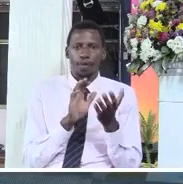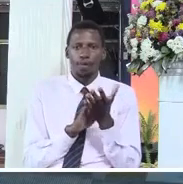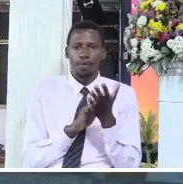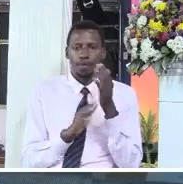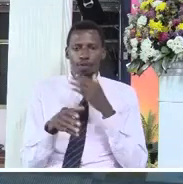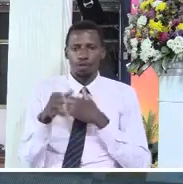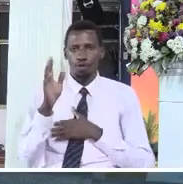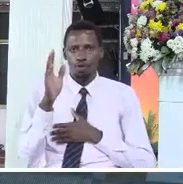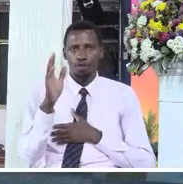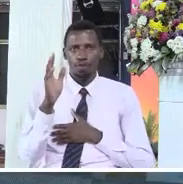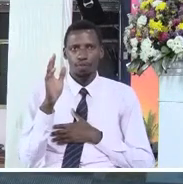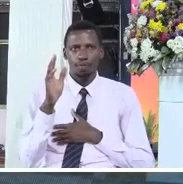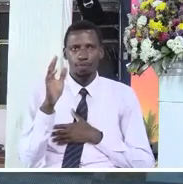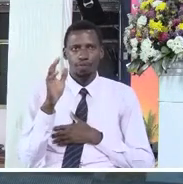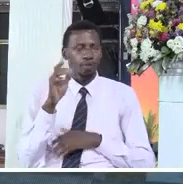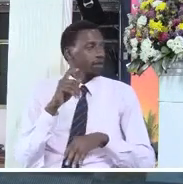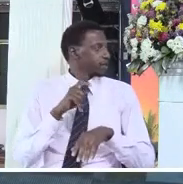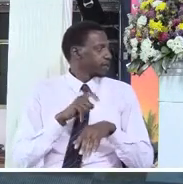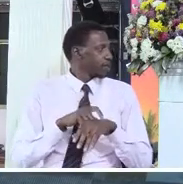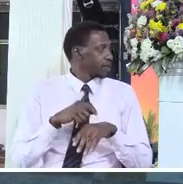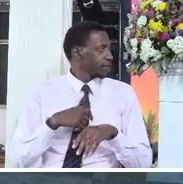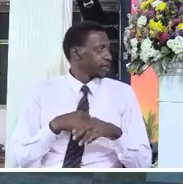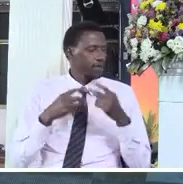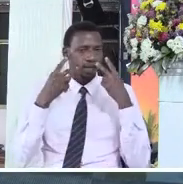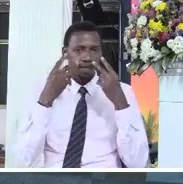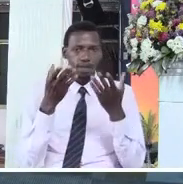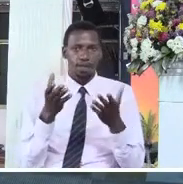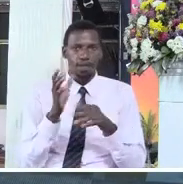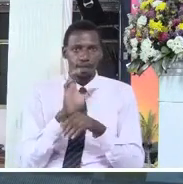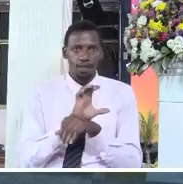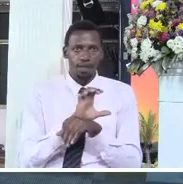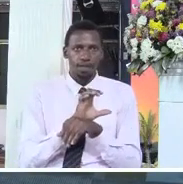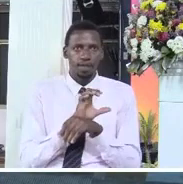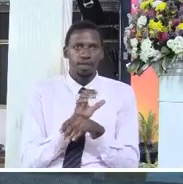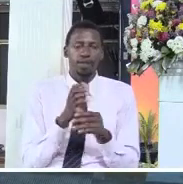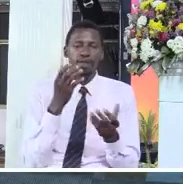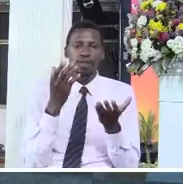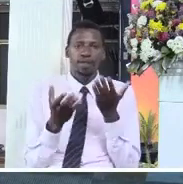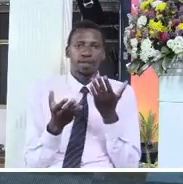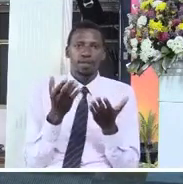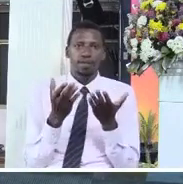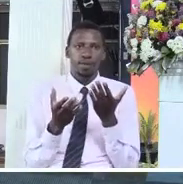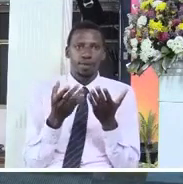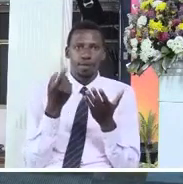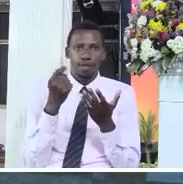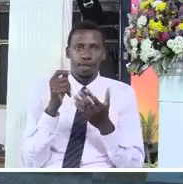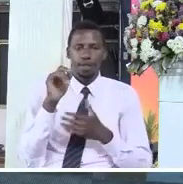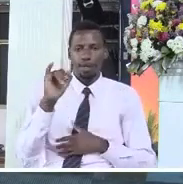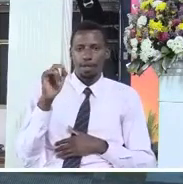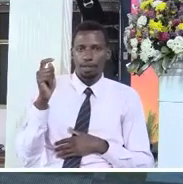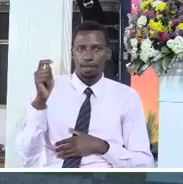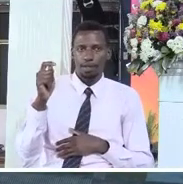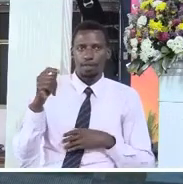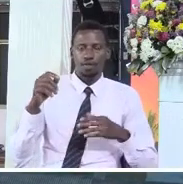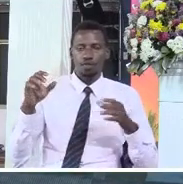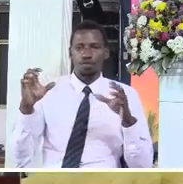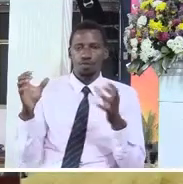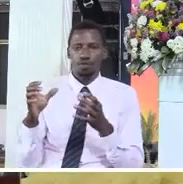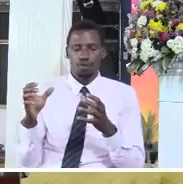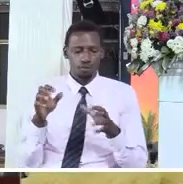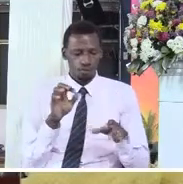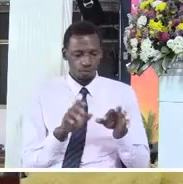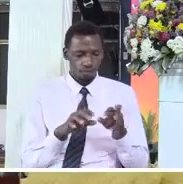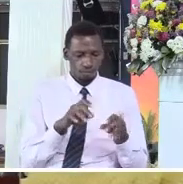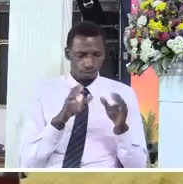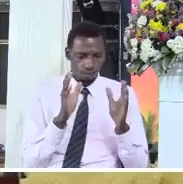Praise God again. When I look at this church, probably the IT guys, the pianist,